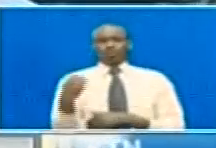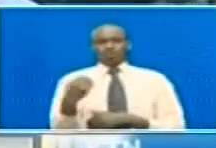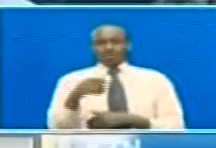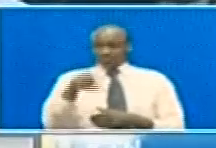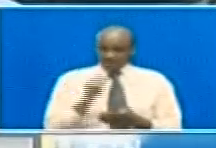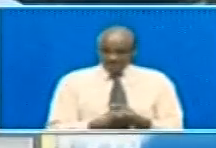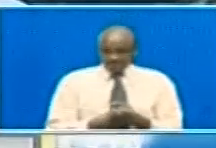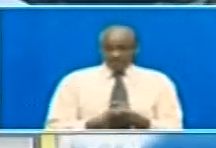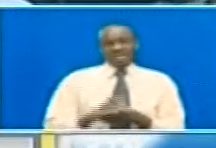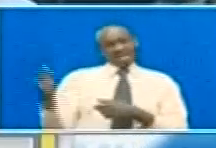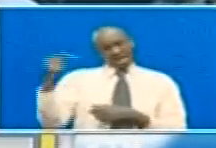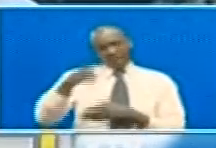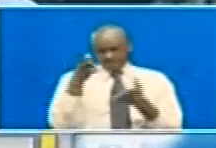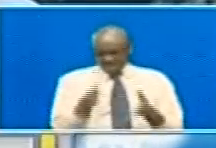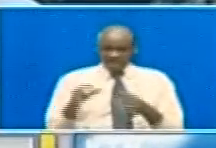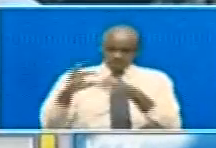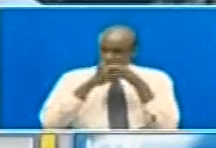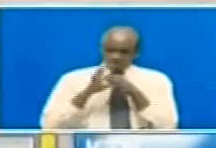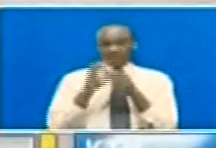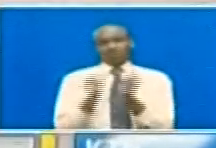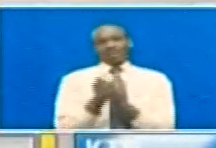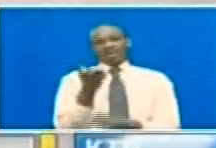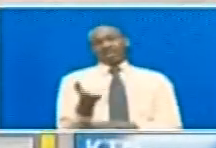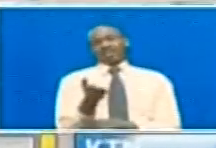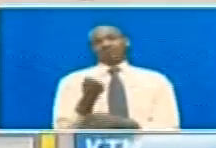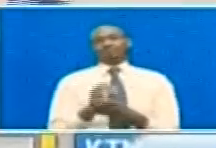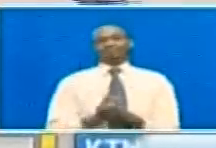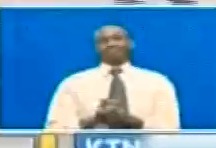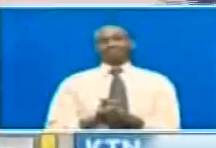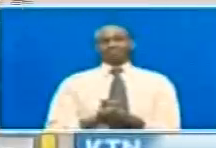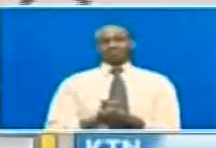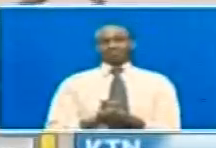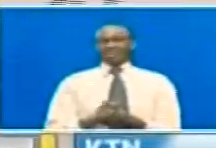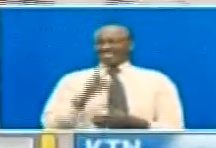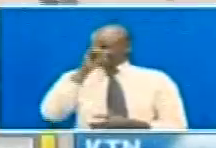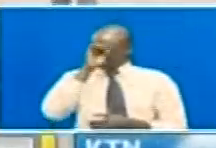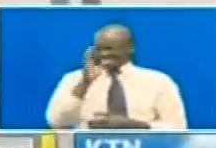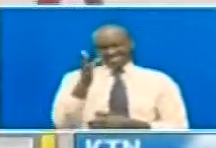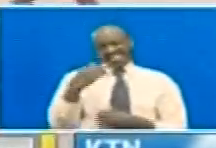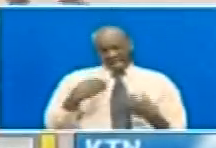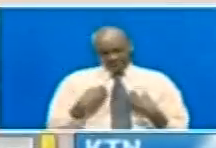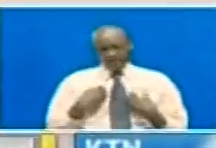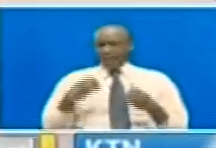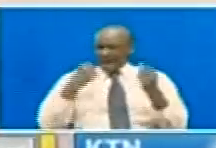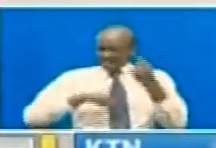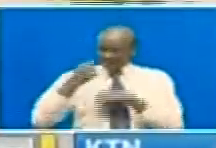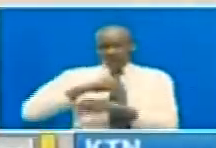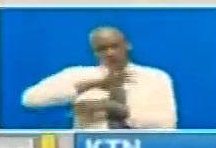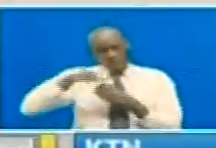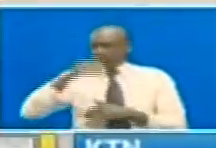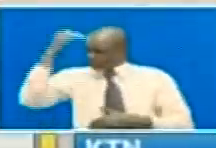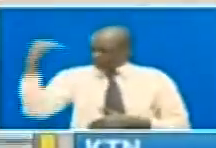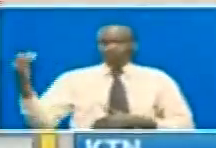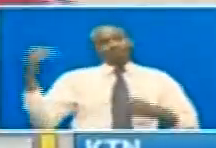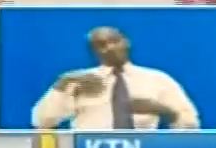na kujaribu kuleta umoja katika jumuiya. So serious is beach football here that all activities literally